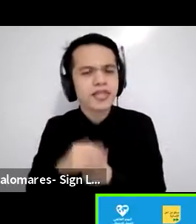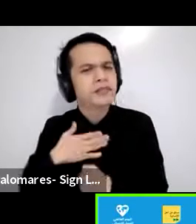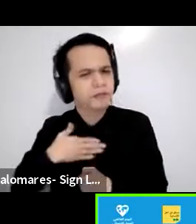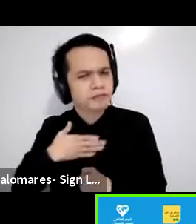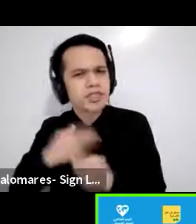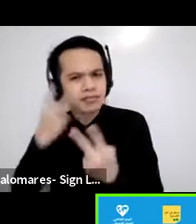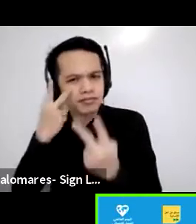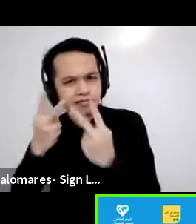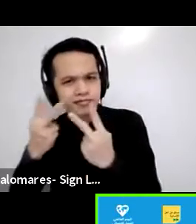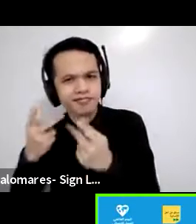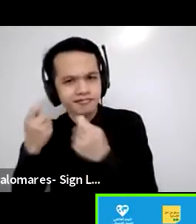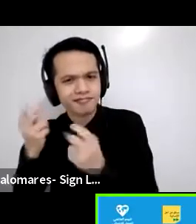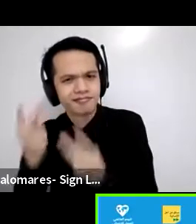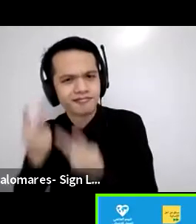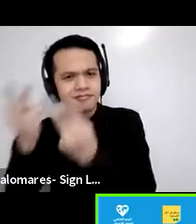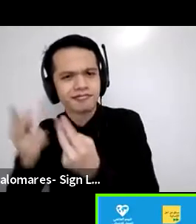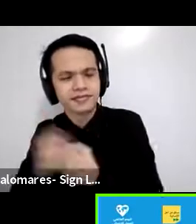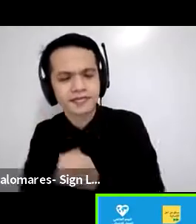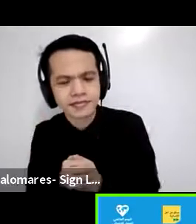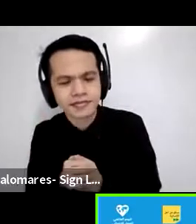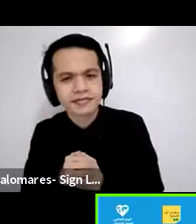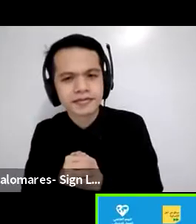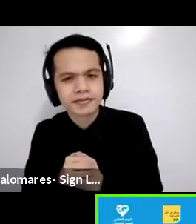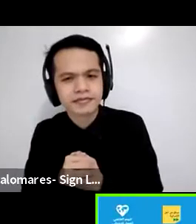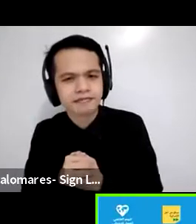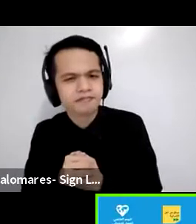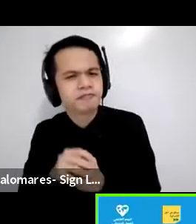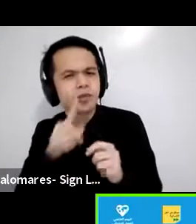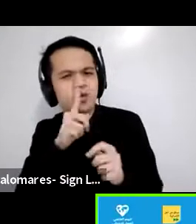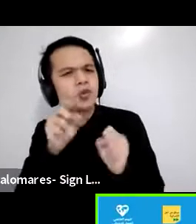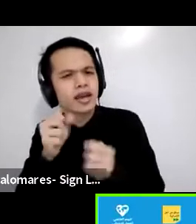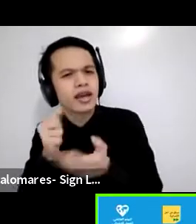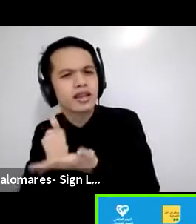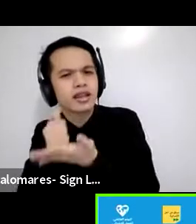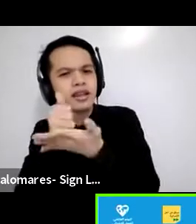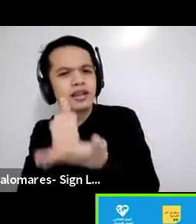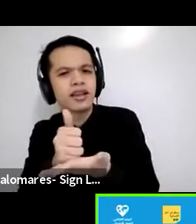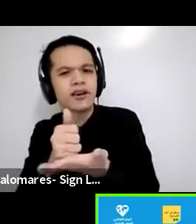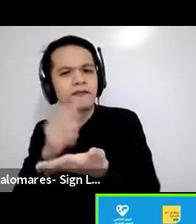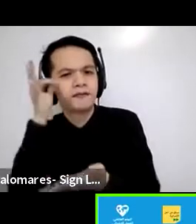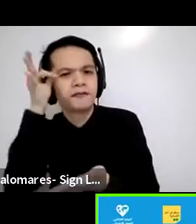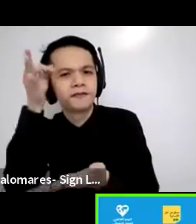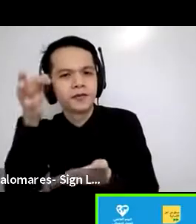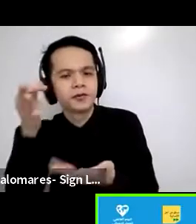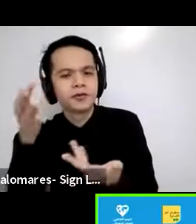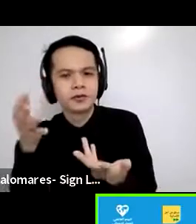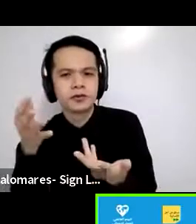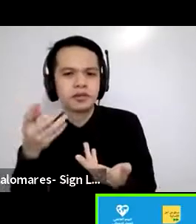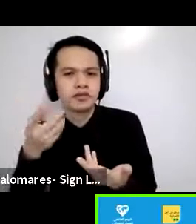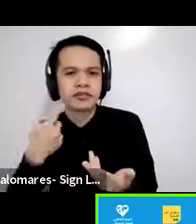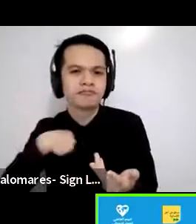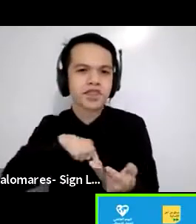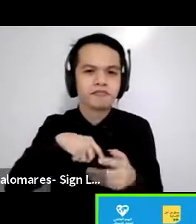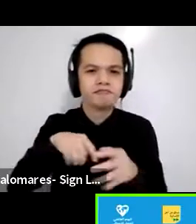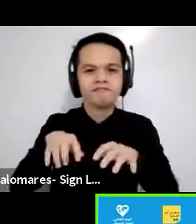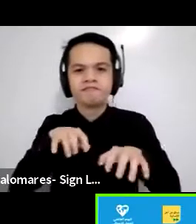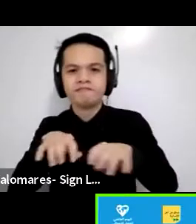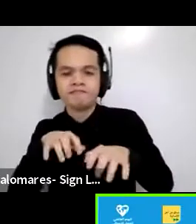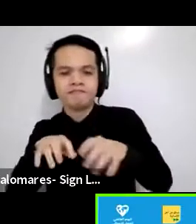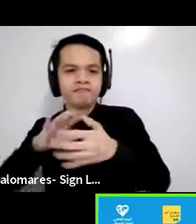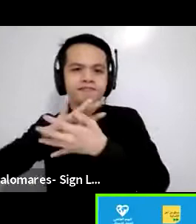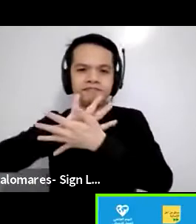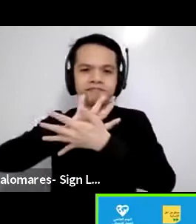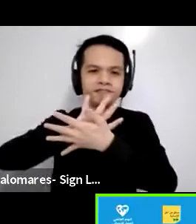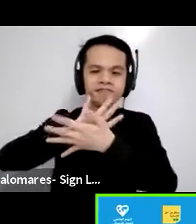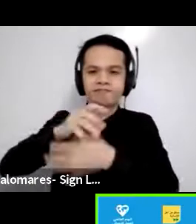them. And I think it will be helpful in the future as we go through this COVID